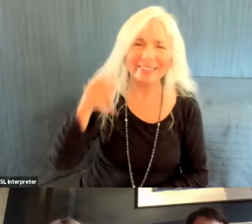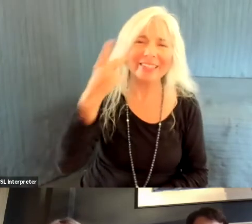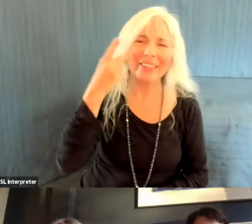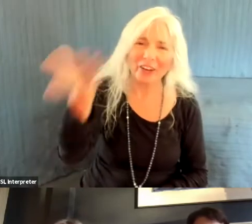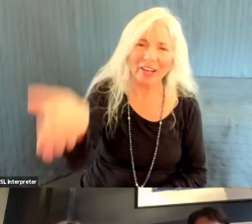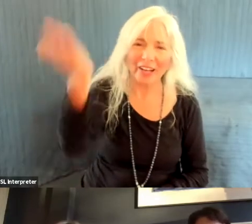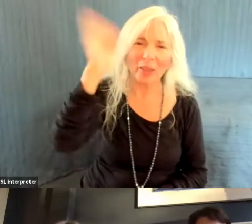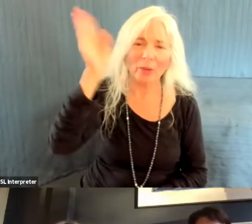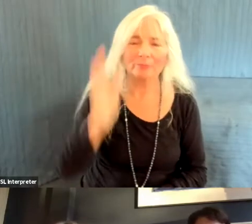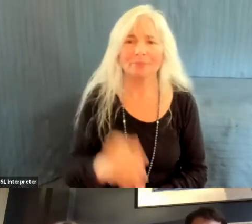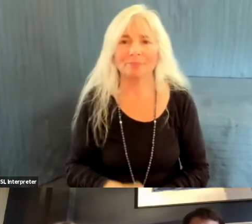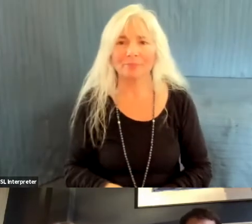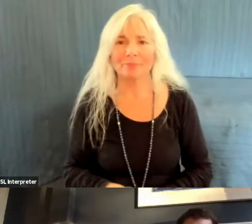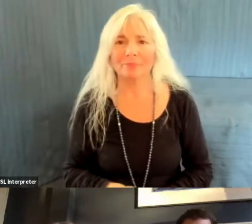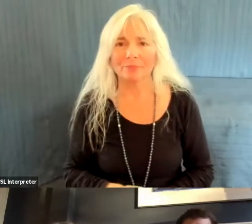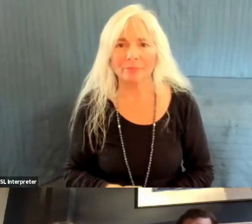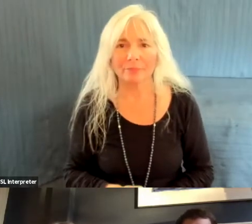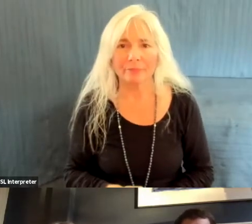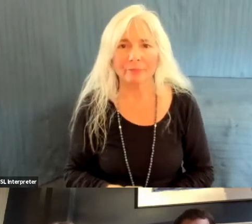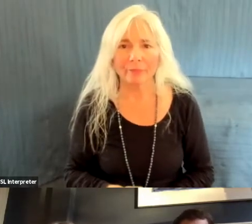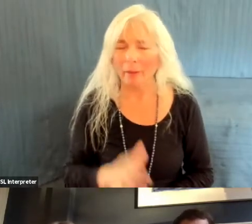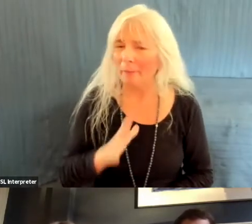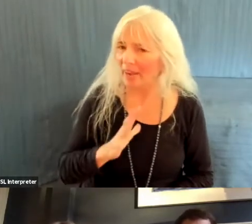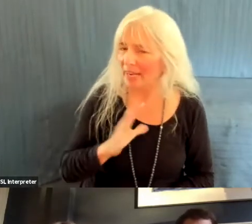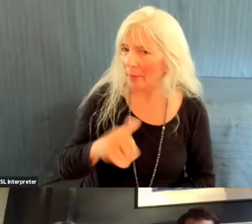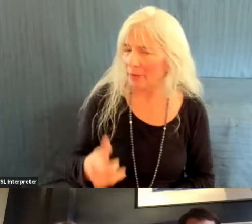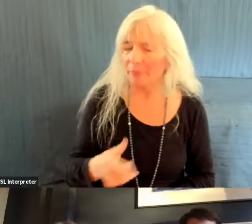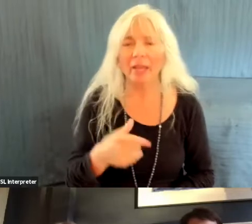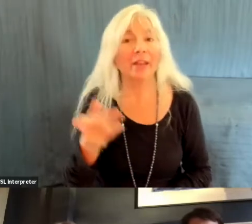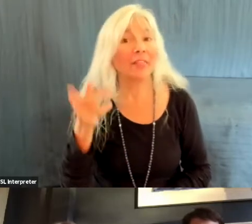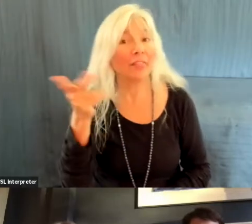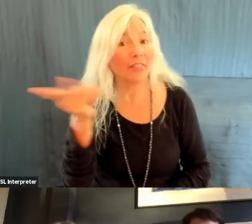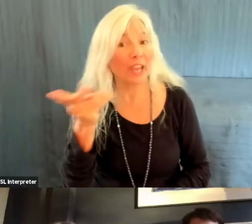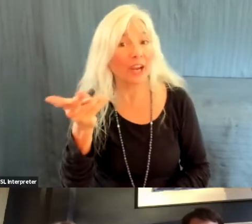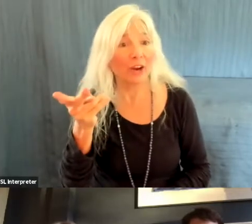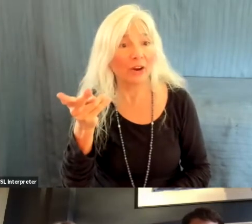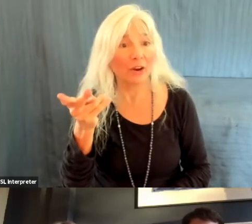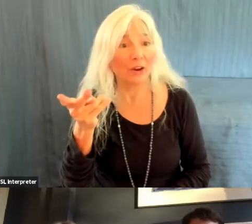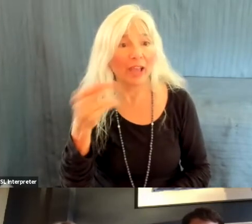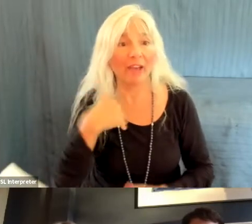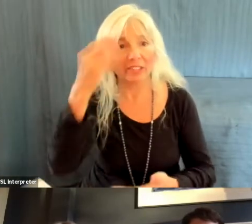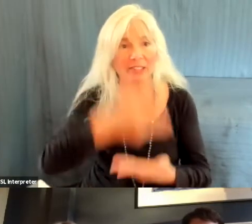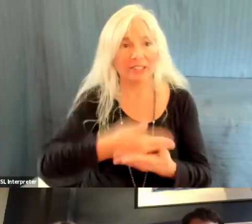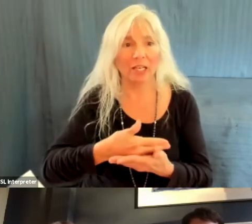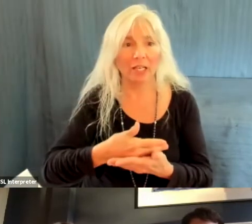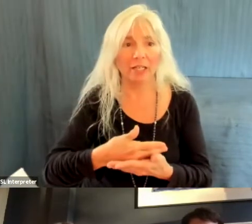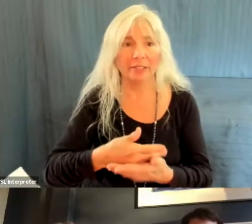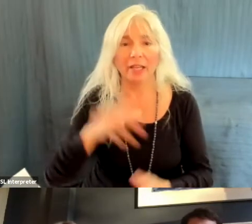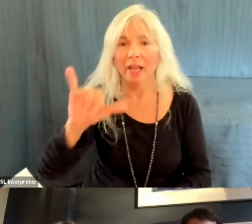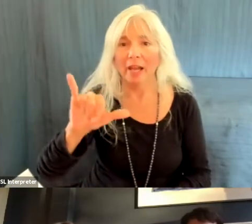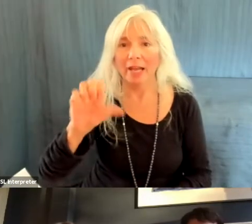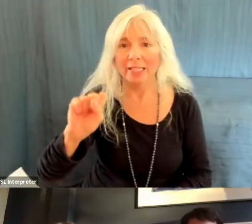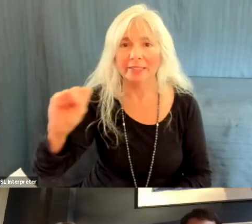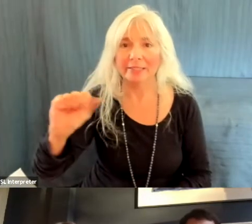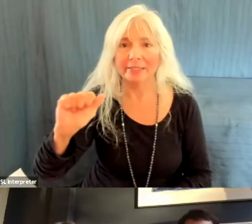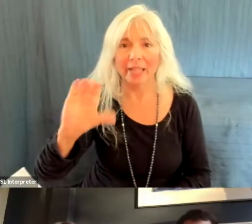Hi, Hi. Pamela. How you doing? Fine, how are you? And they are the son of Isaac, who is age 12. Is that correct? That's right.